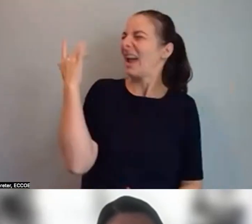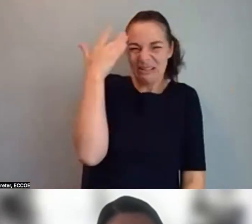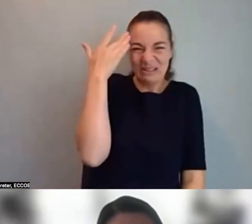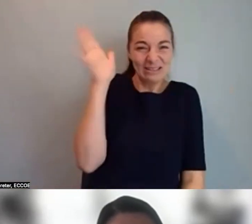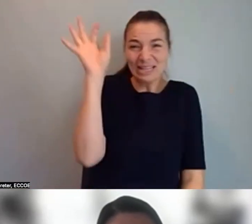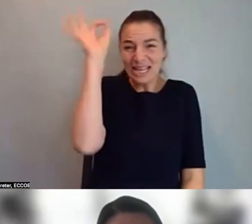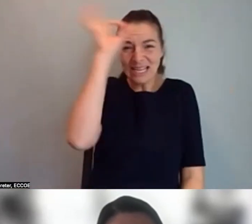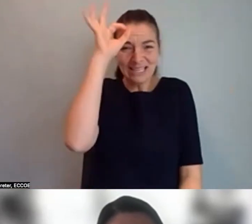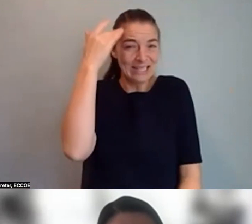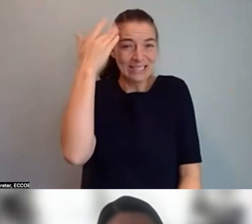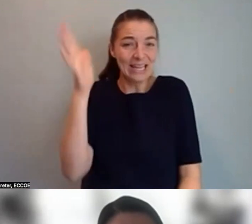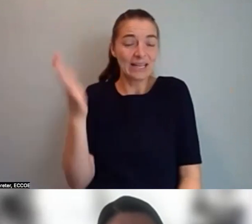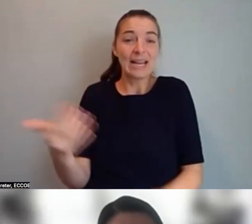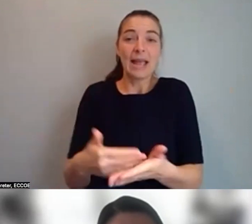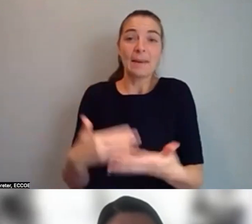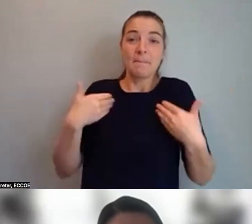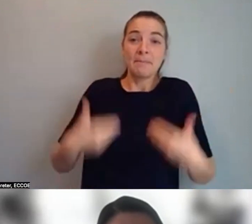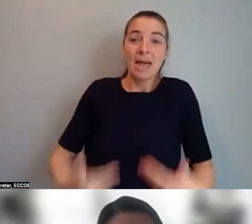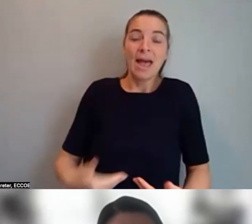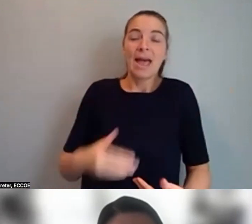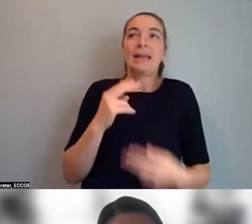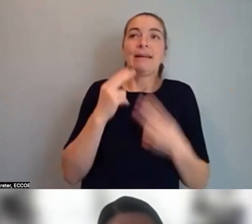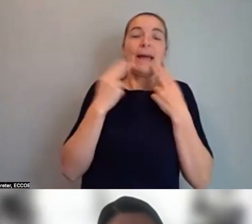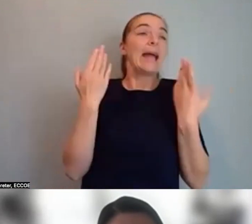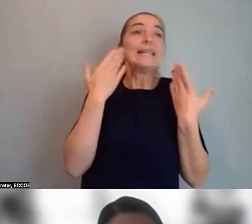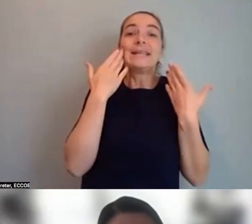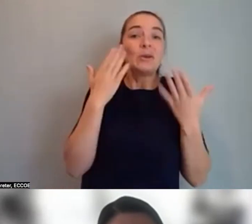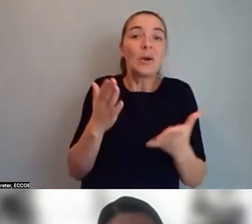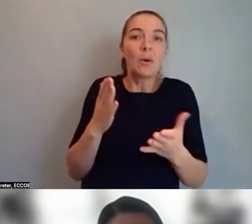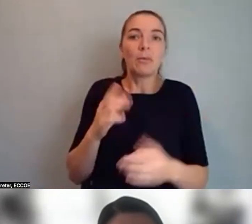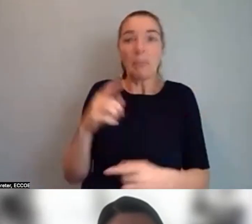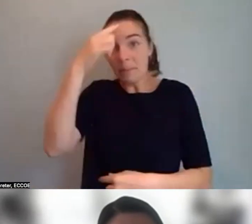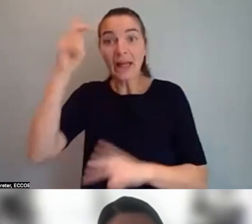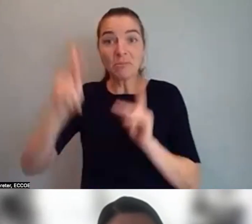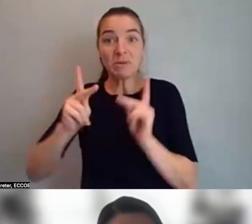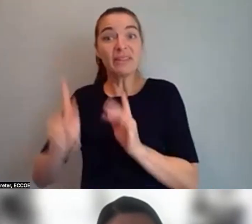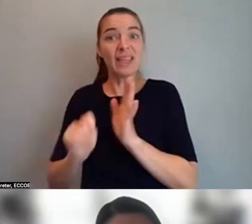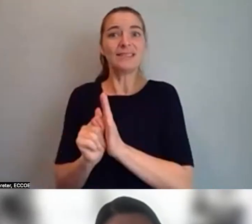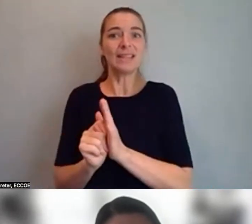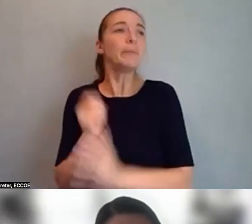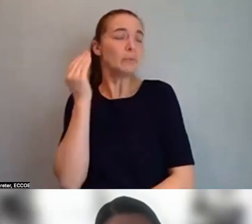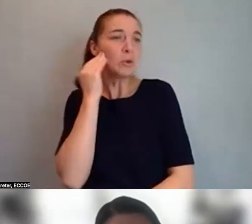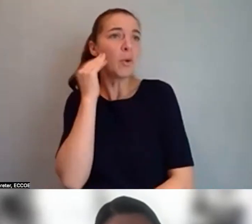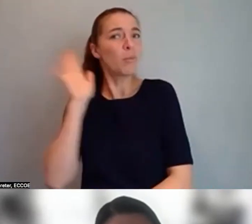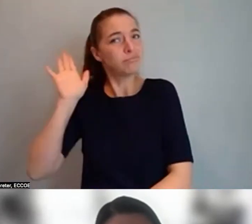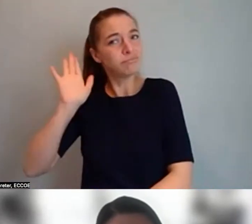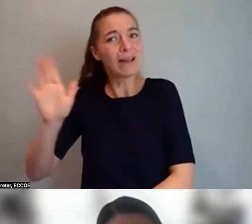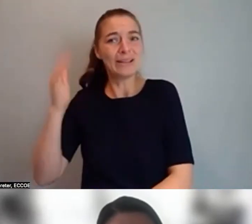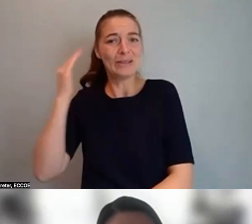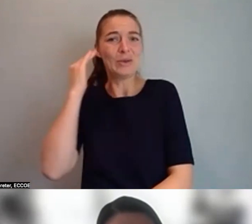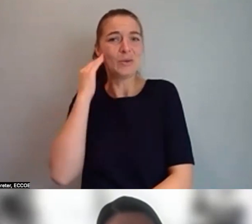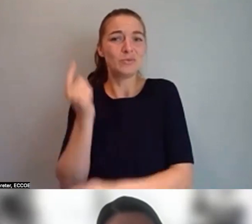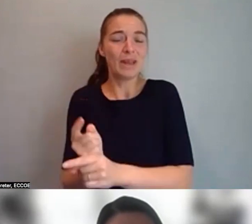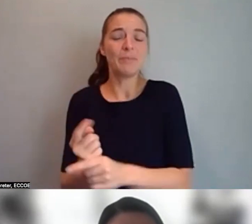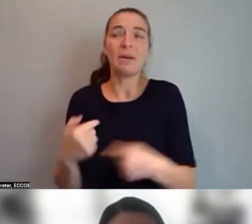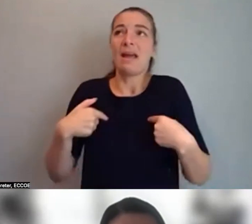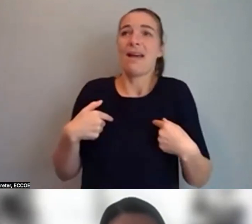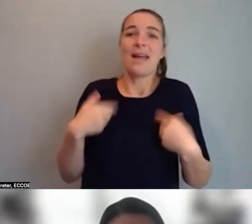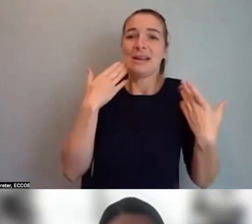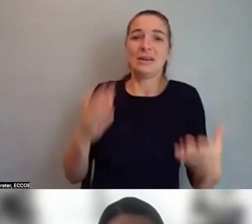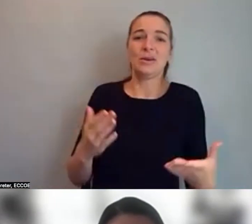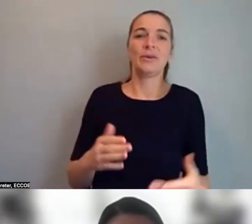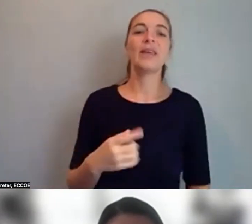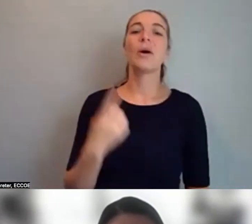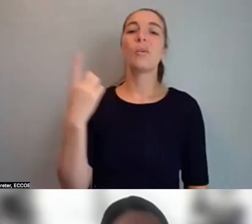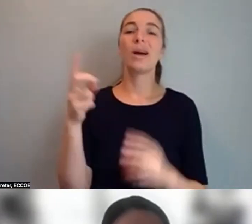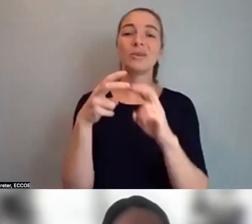And so that's my own innocence, right? You know, that was that moment where I'm like, in that James Baldwin quote, like, I can know and